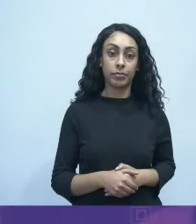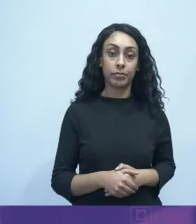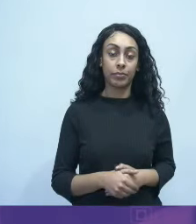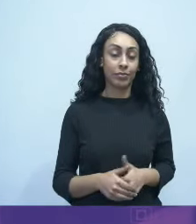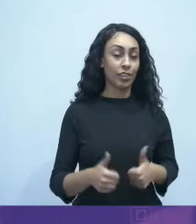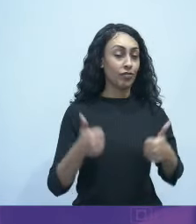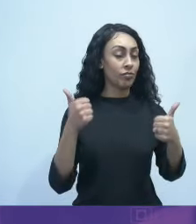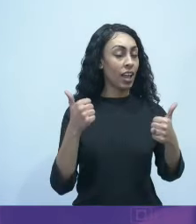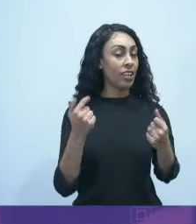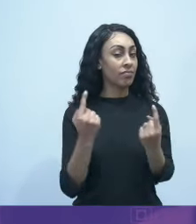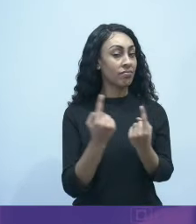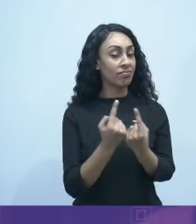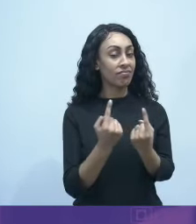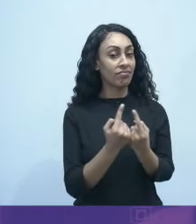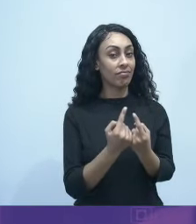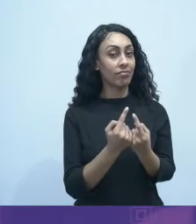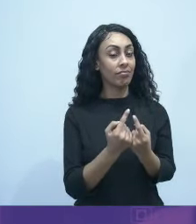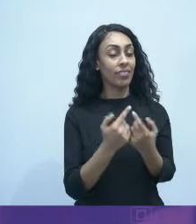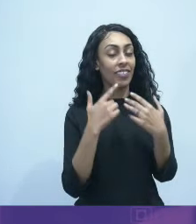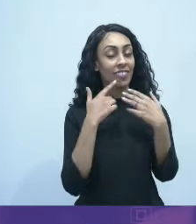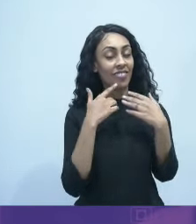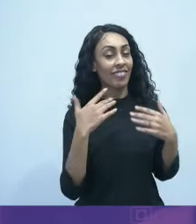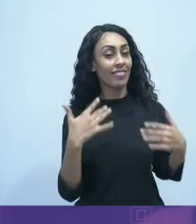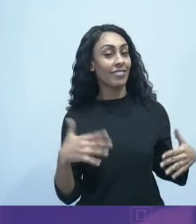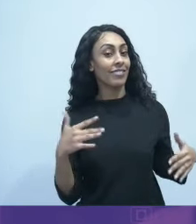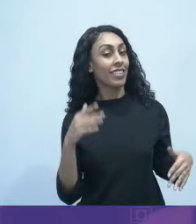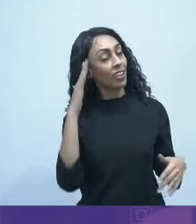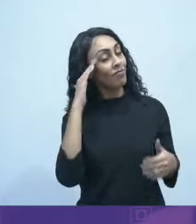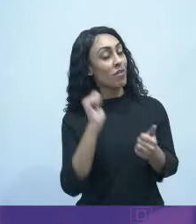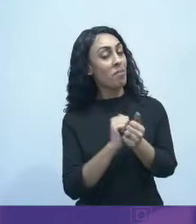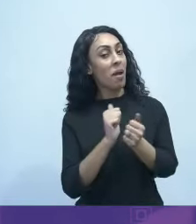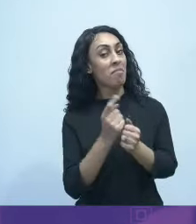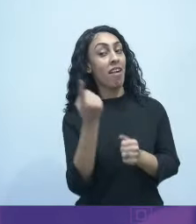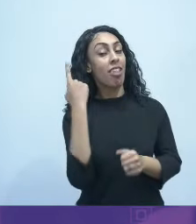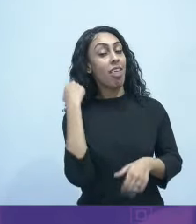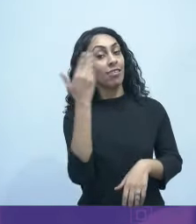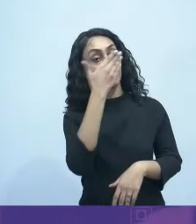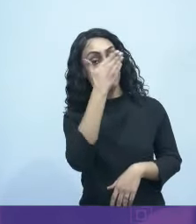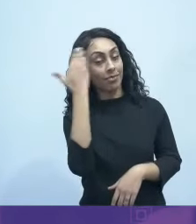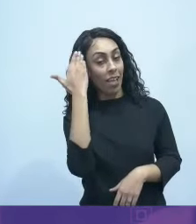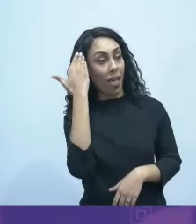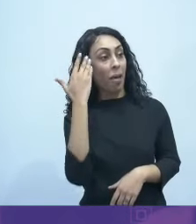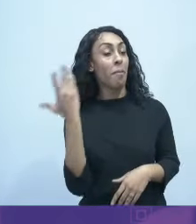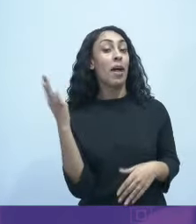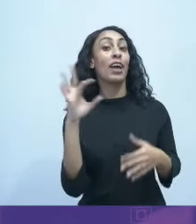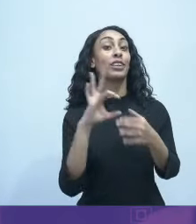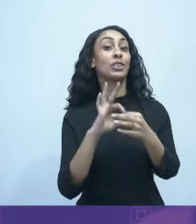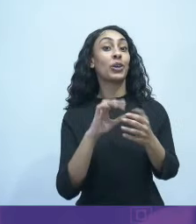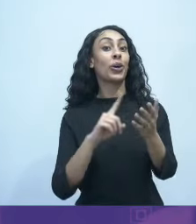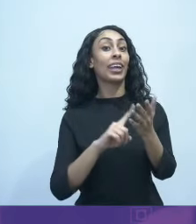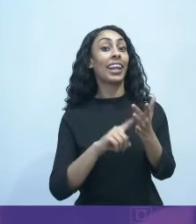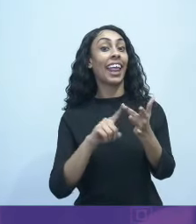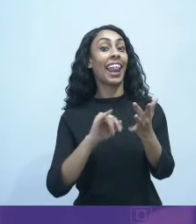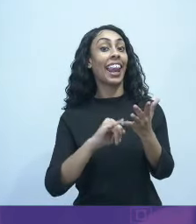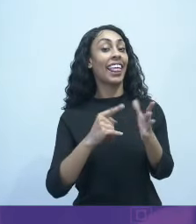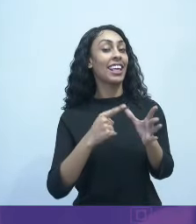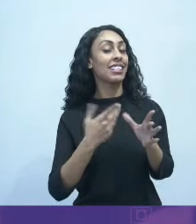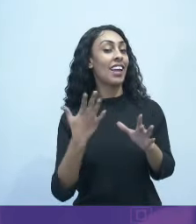Great stuff, and a fantastically memorable prom from last summer. We're now joined by Lisa from the BSL. Welcome,